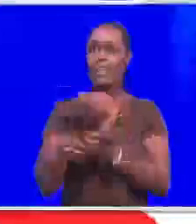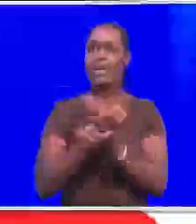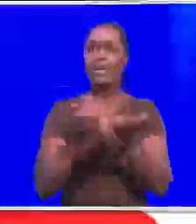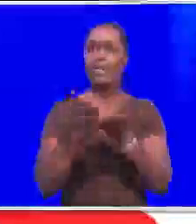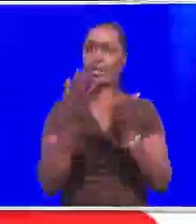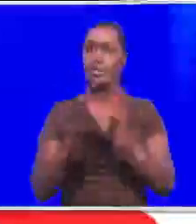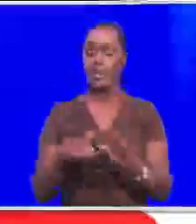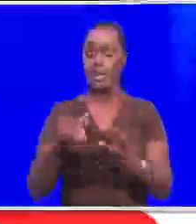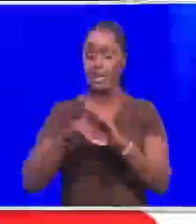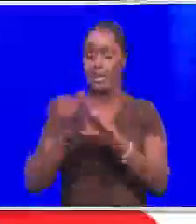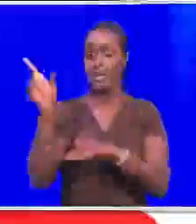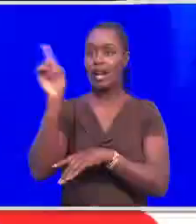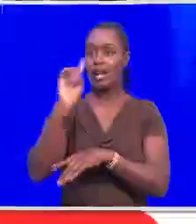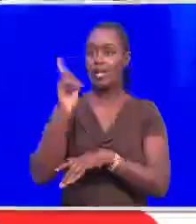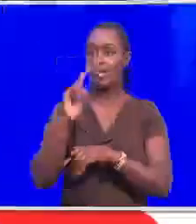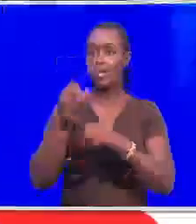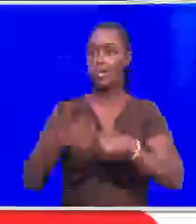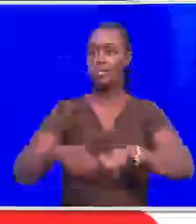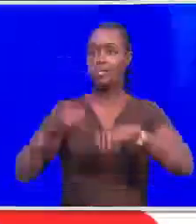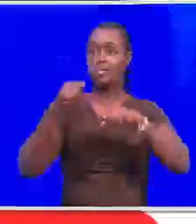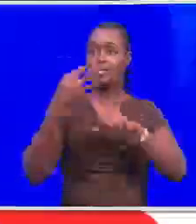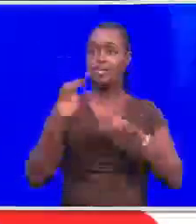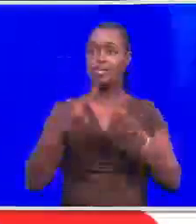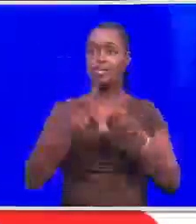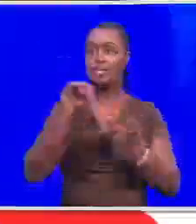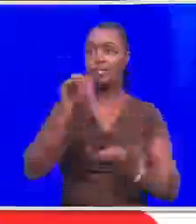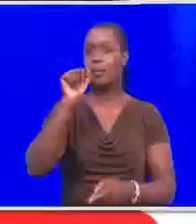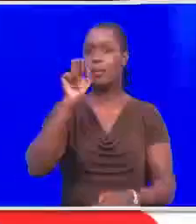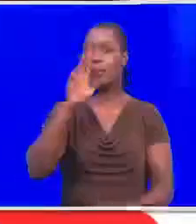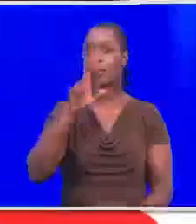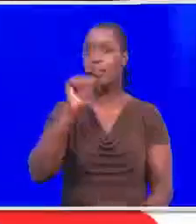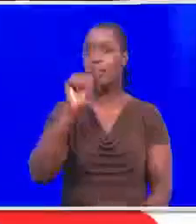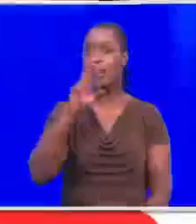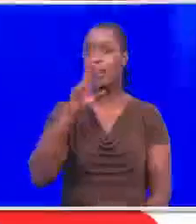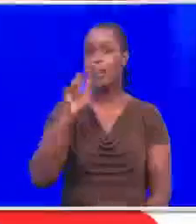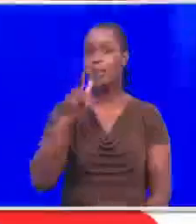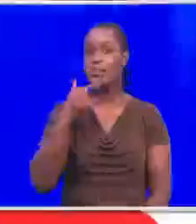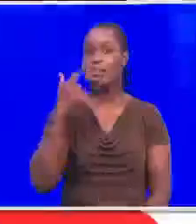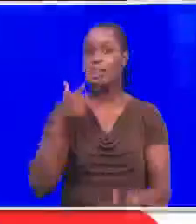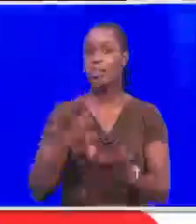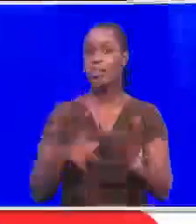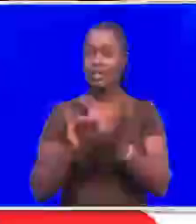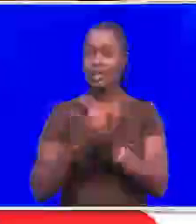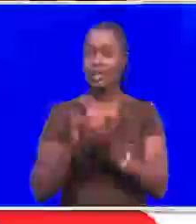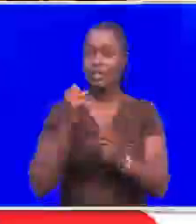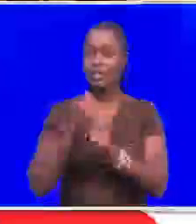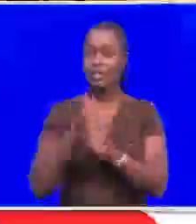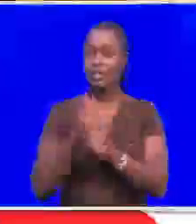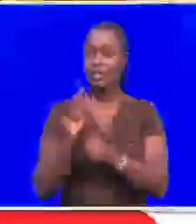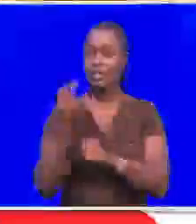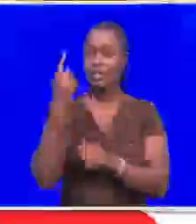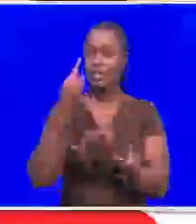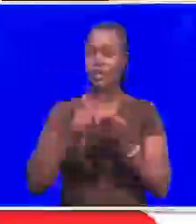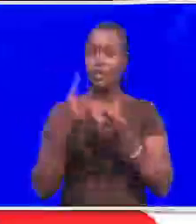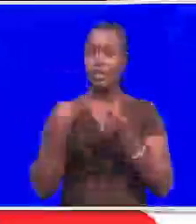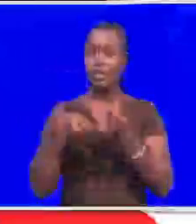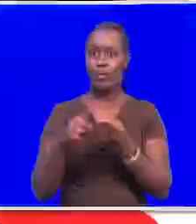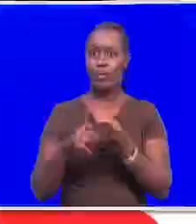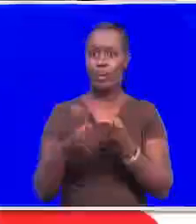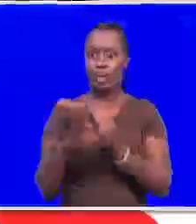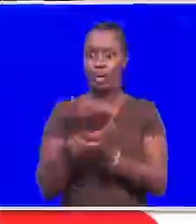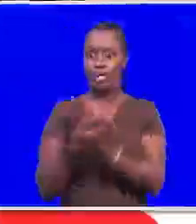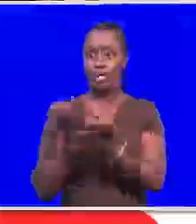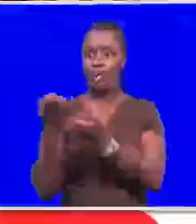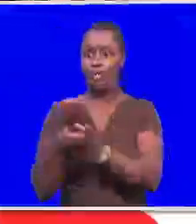Jane Bayu. The CEO of Amara Real Estate asserted that working Kenyans must initiate entrepreneurial ventures in order